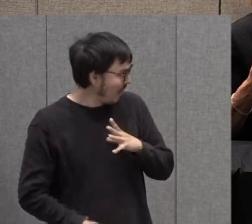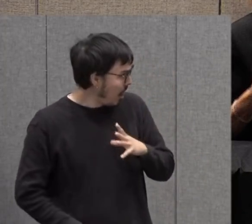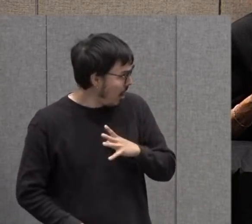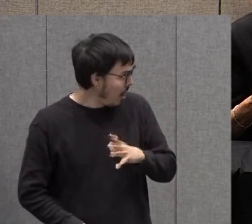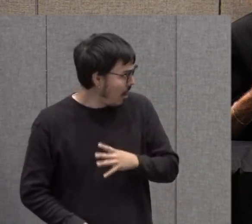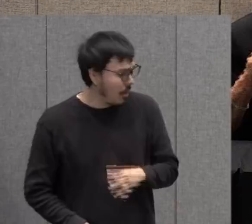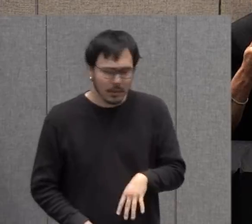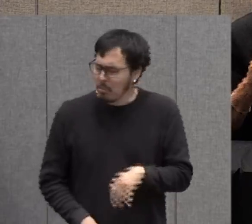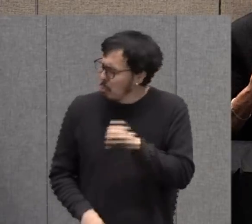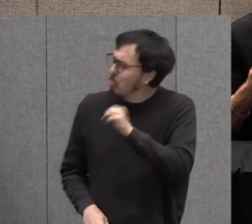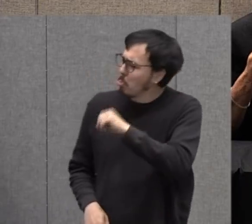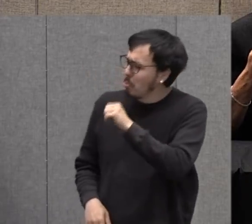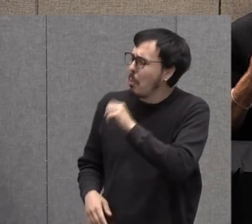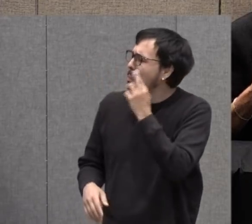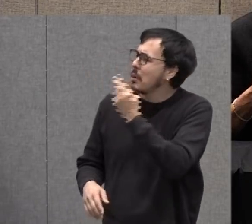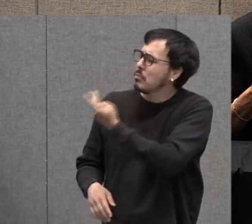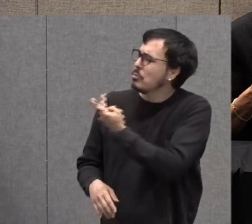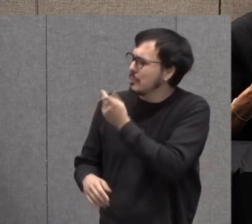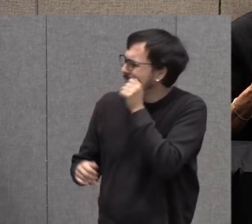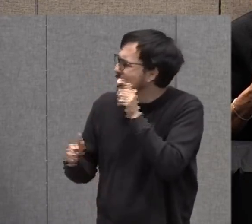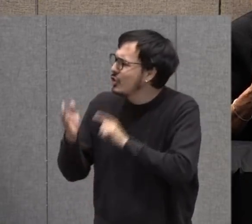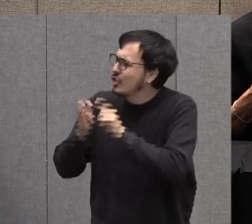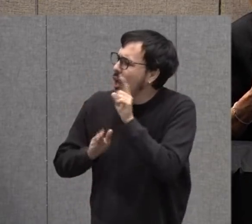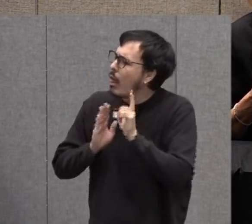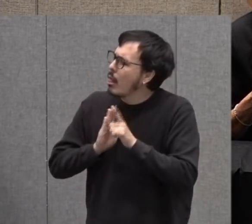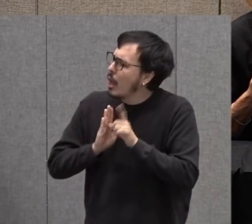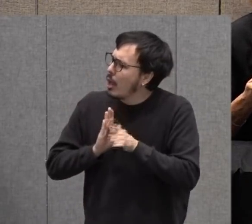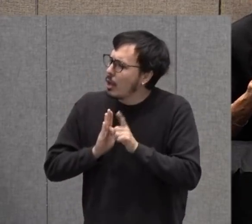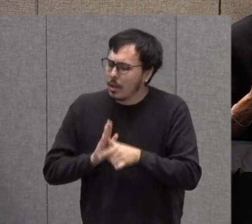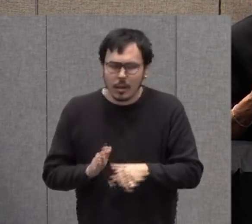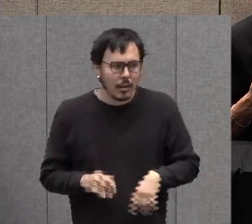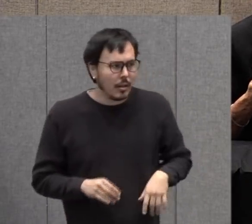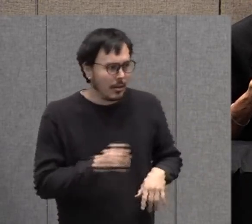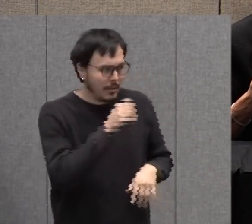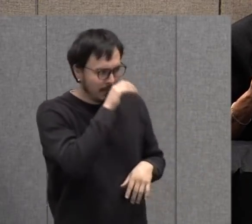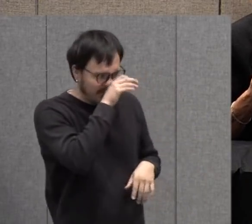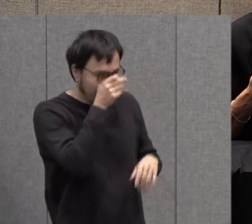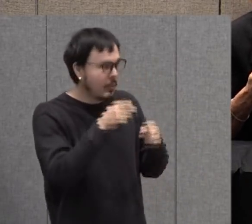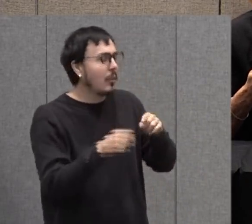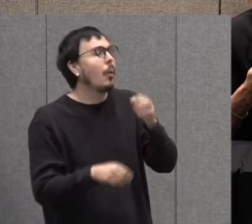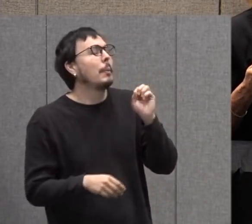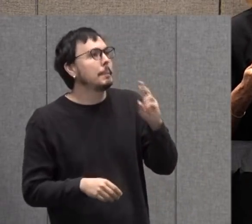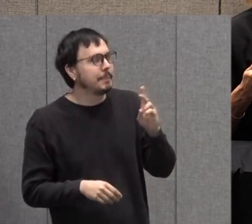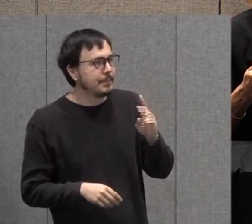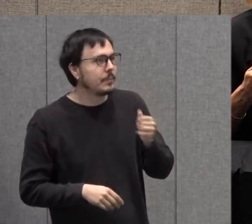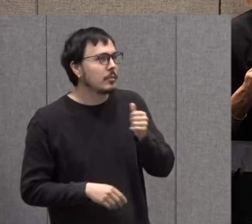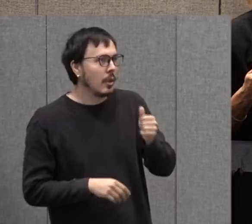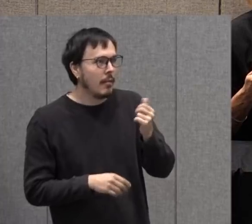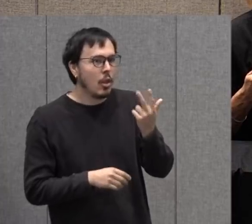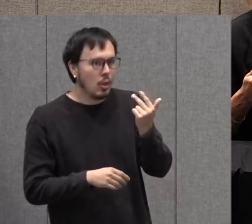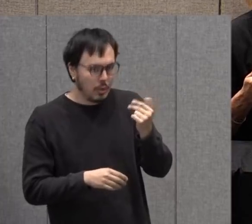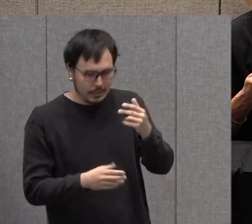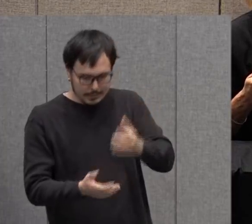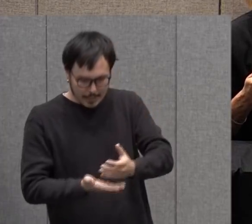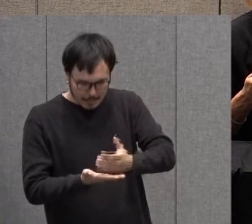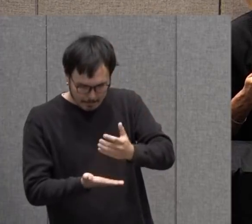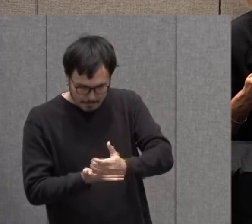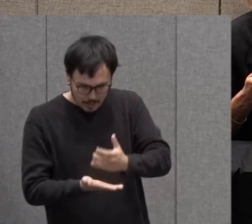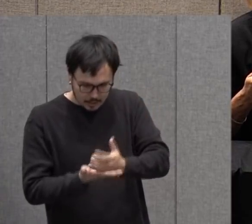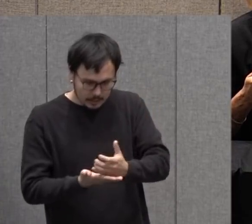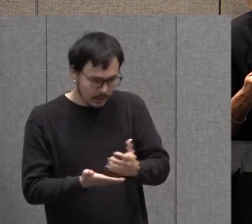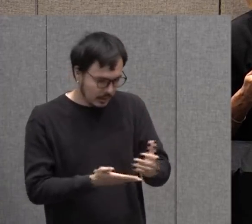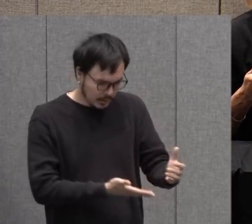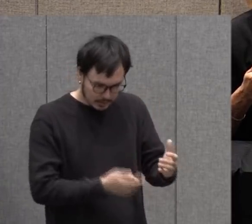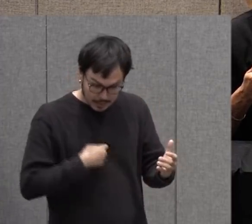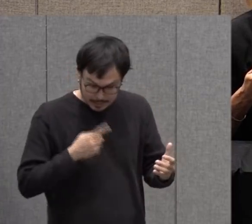answer. Okay. Okay. So I think she had 13 inside the bucket, and then I see 3 that are